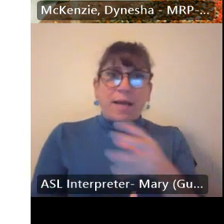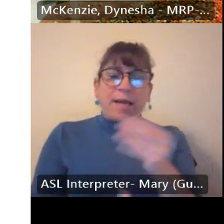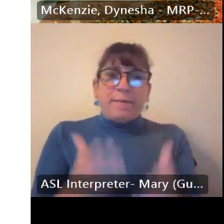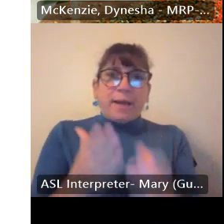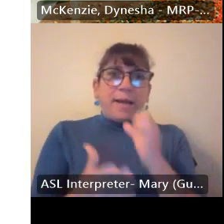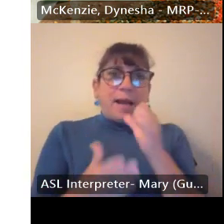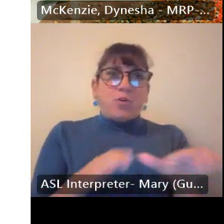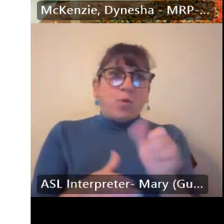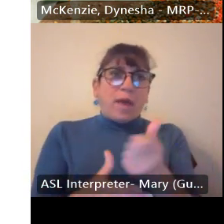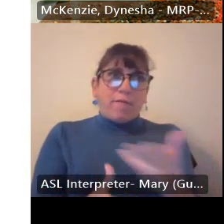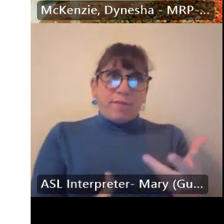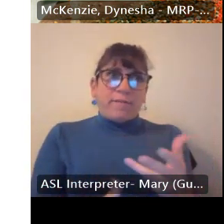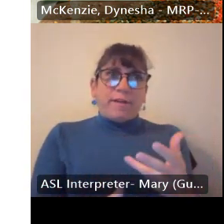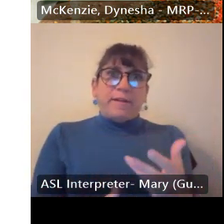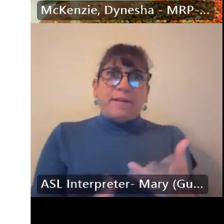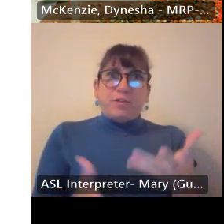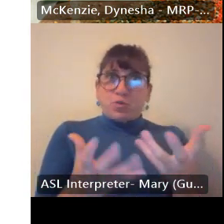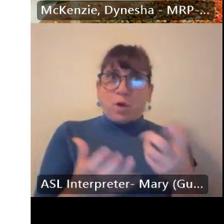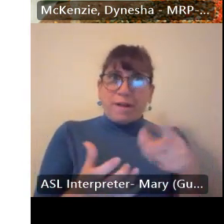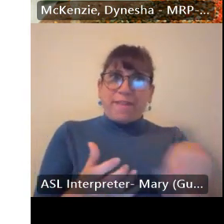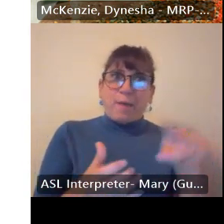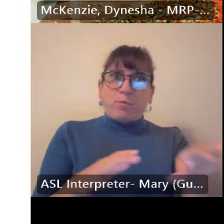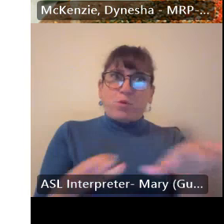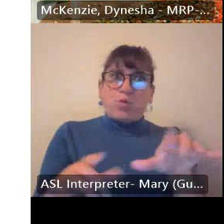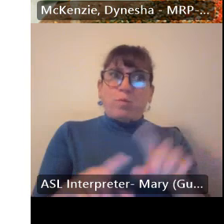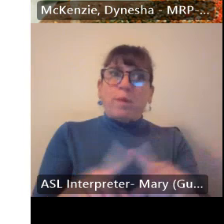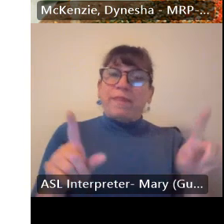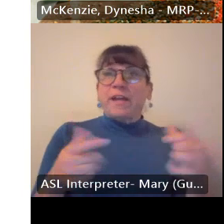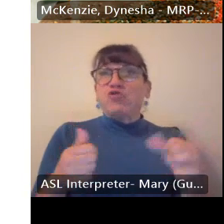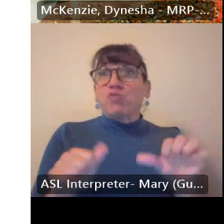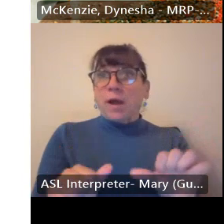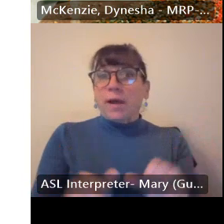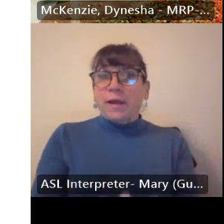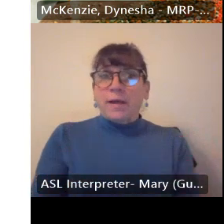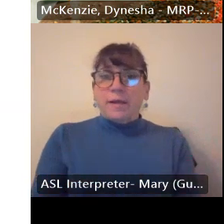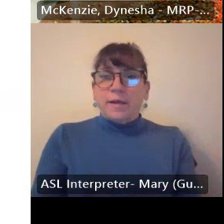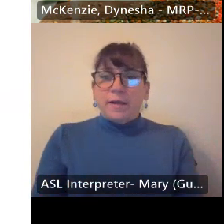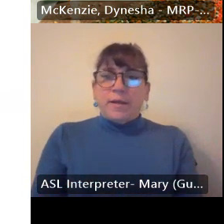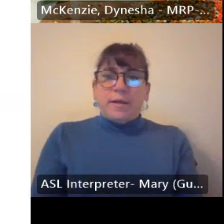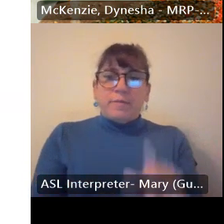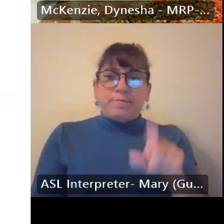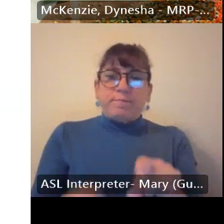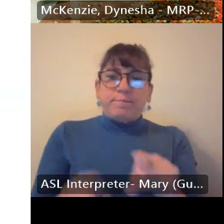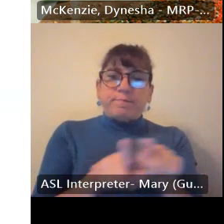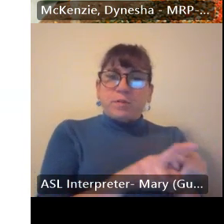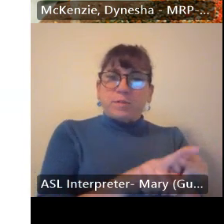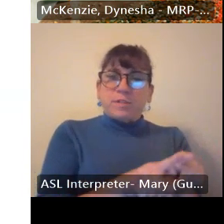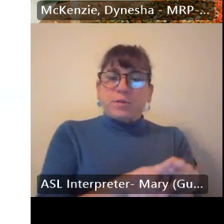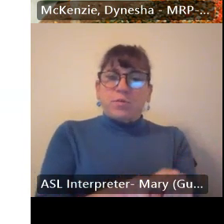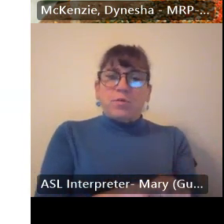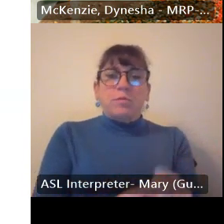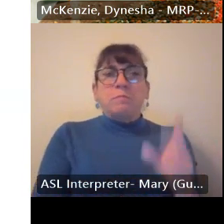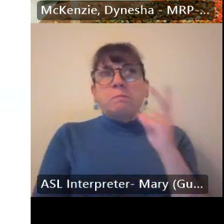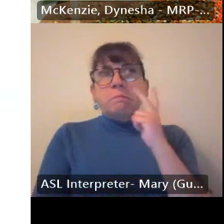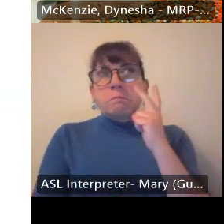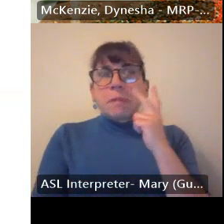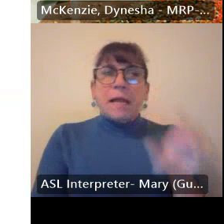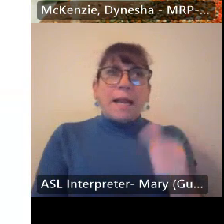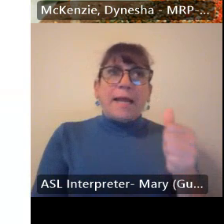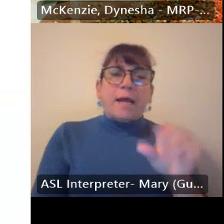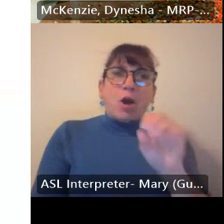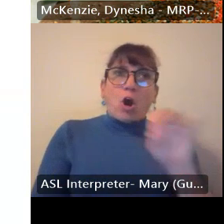do everything that you'd like them to do, but they do try. And you should also keep an eye out for any potential